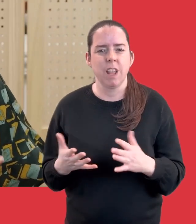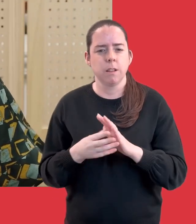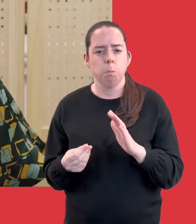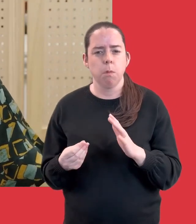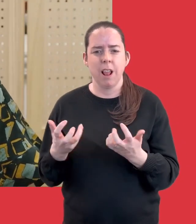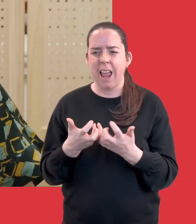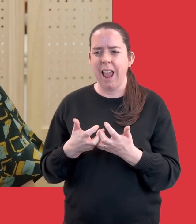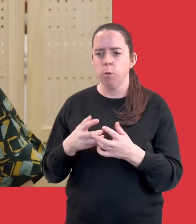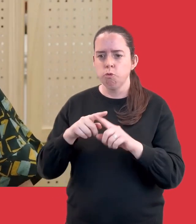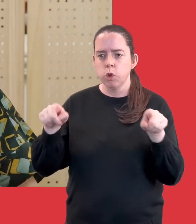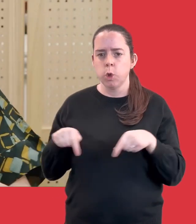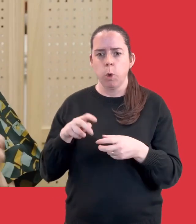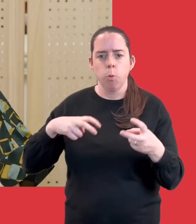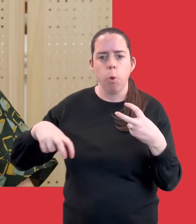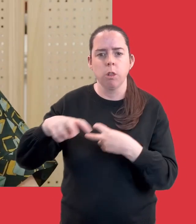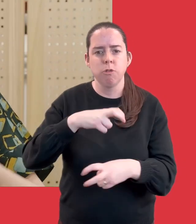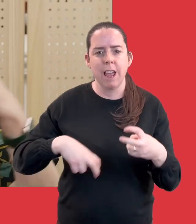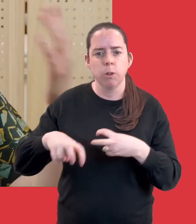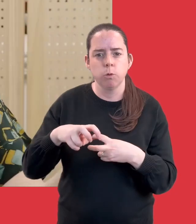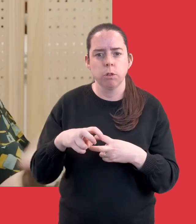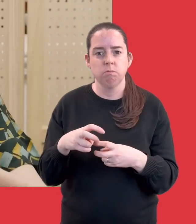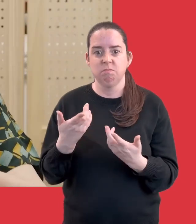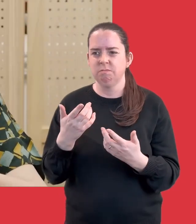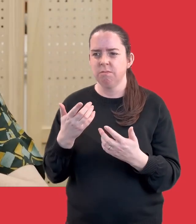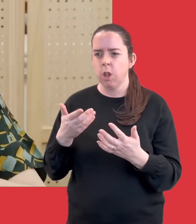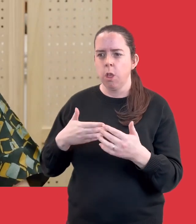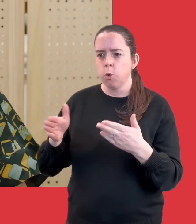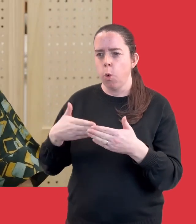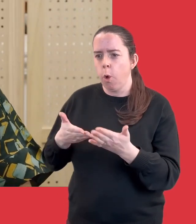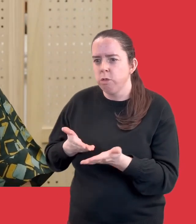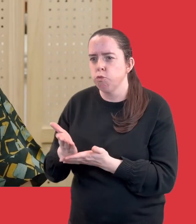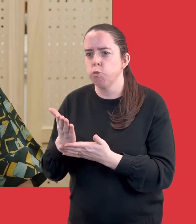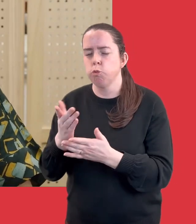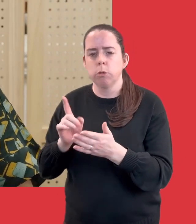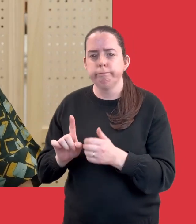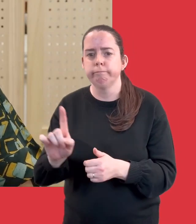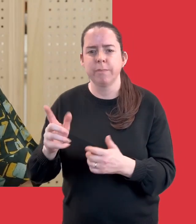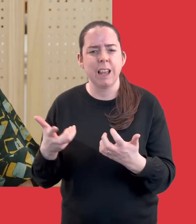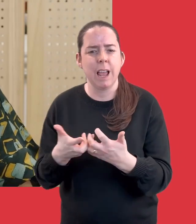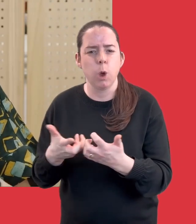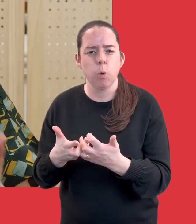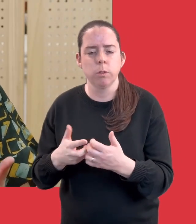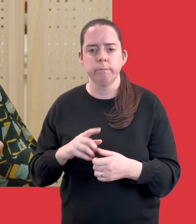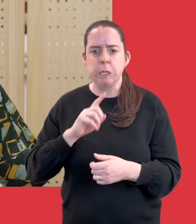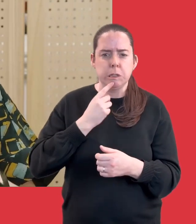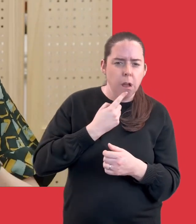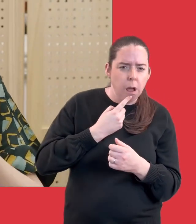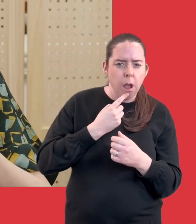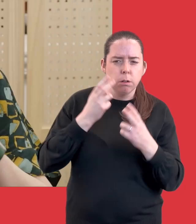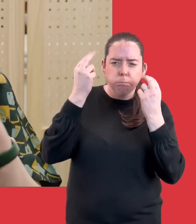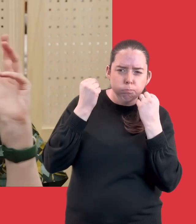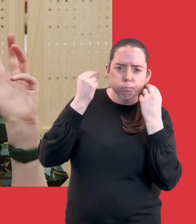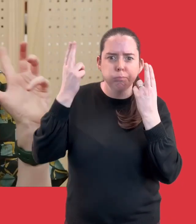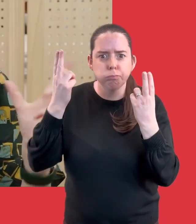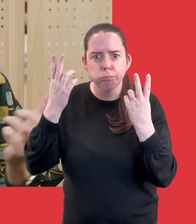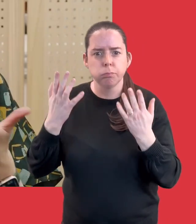Literally, how do they walk around a room? Just a simple question. How do they enter through a door? How shy are they? What are they like